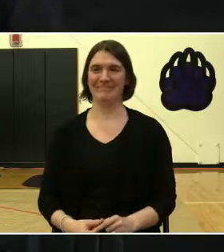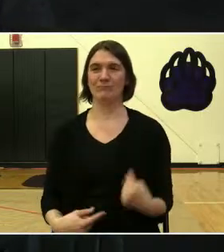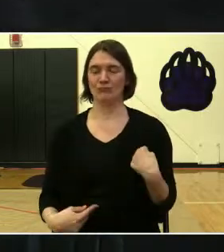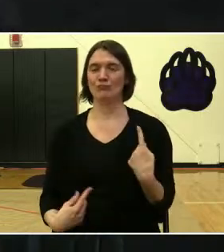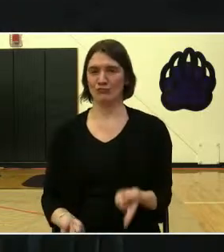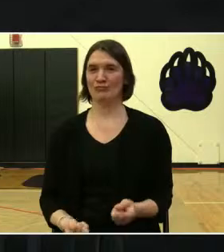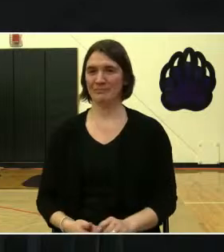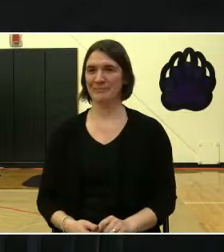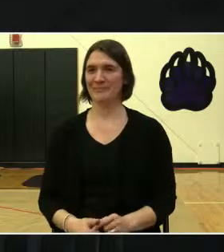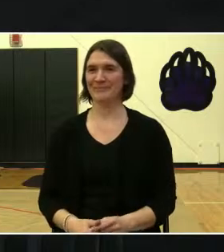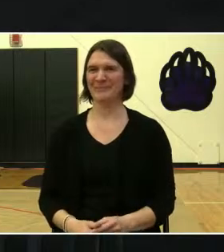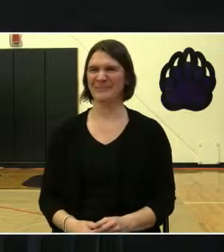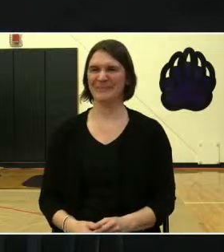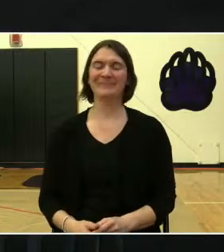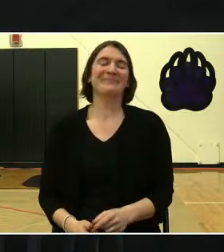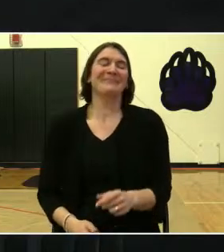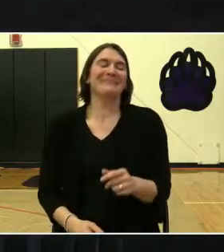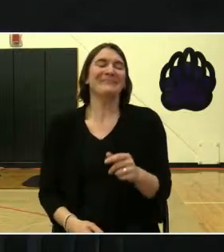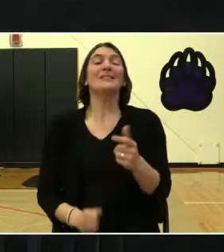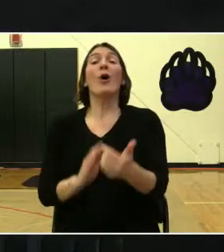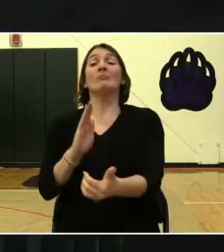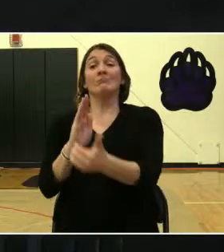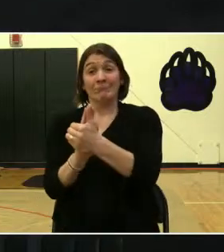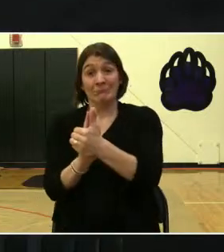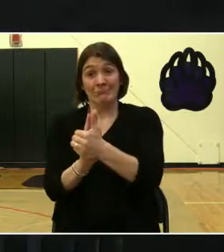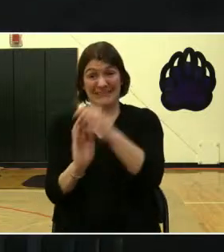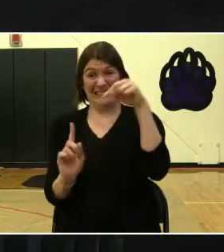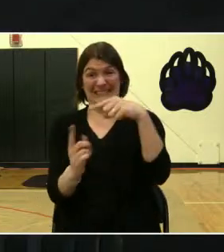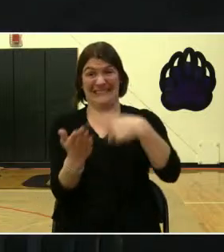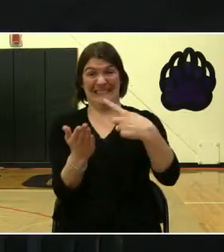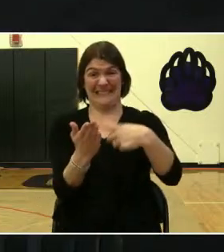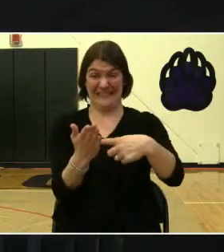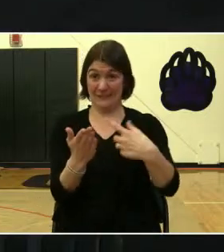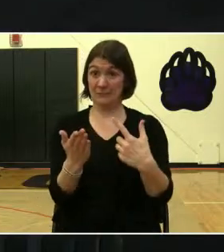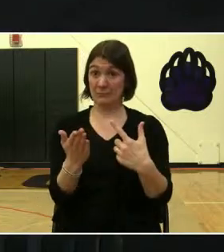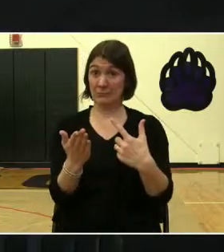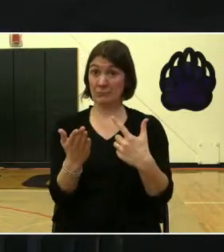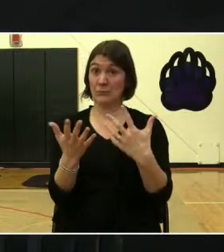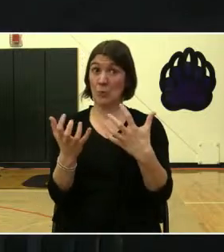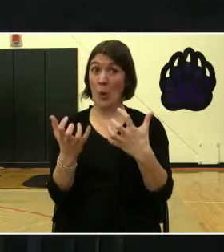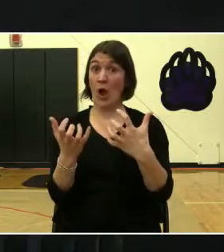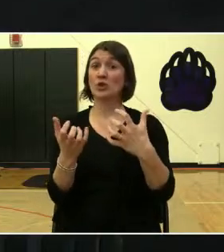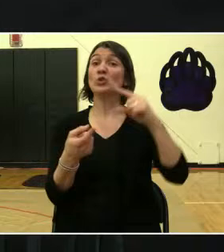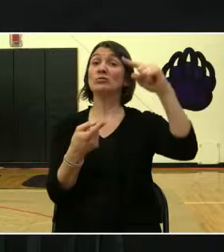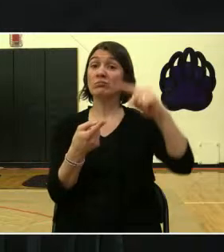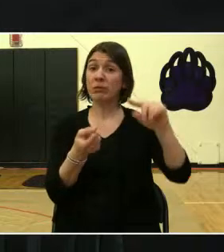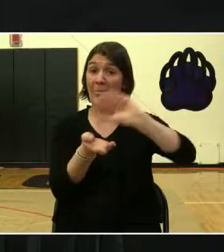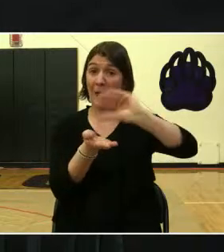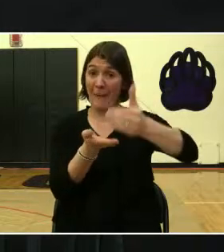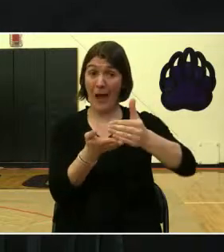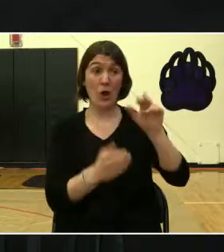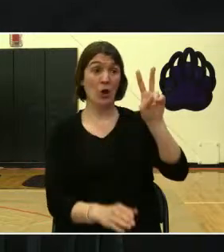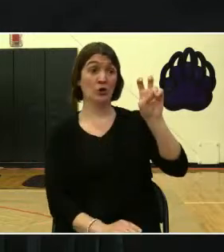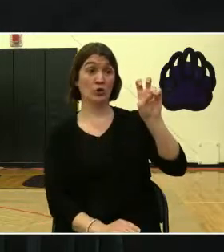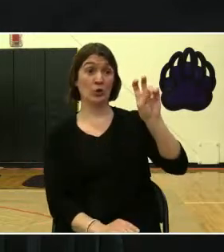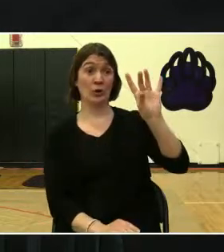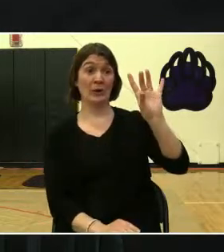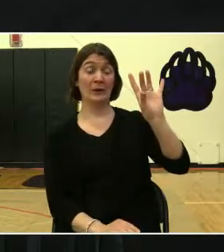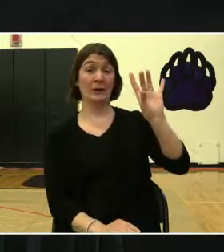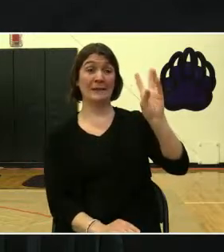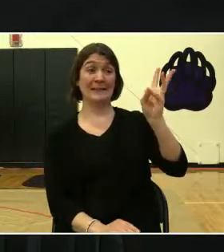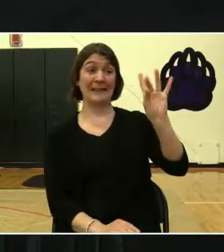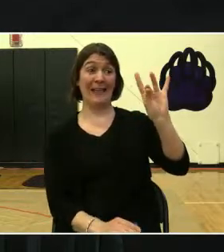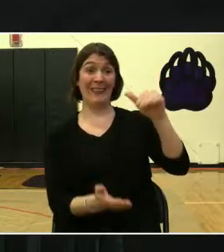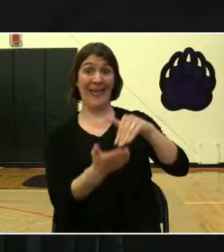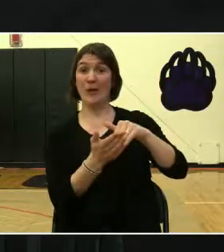the discussion is now on the Carville amendment to uh amend down the amount to be spent on